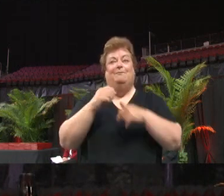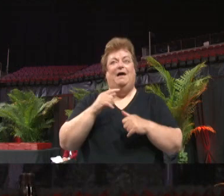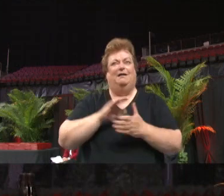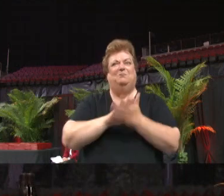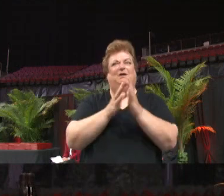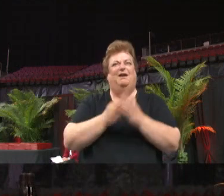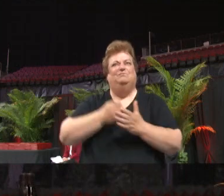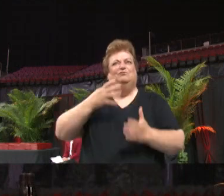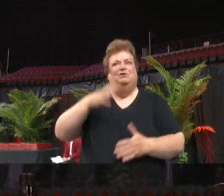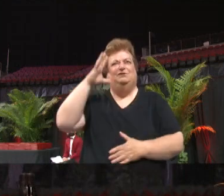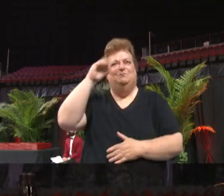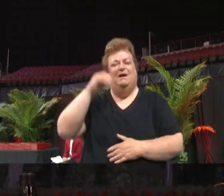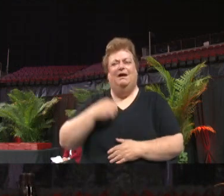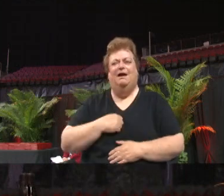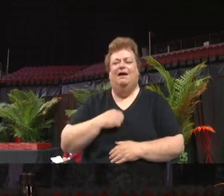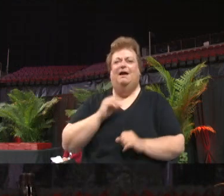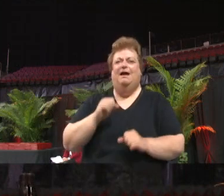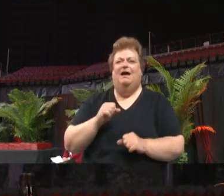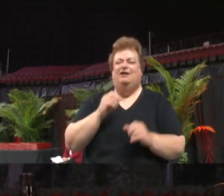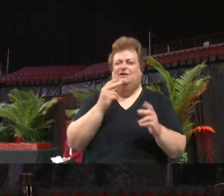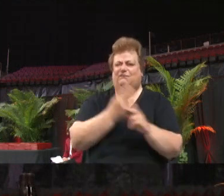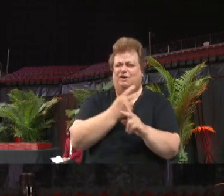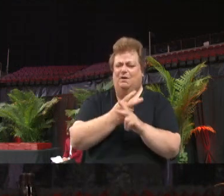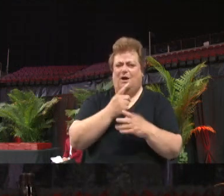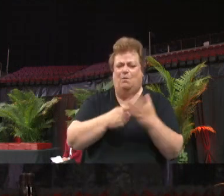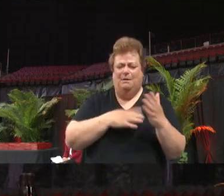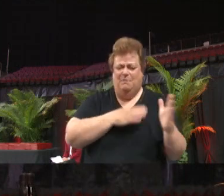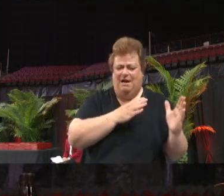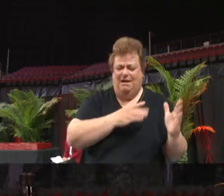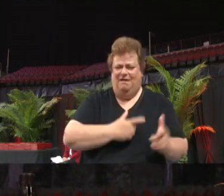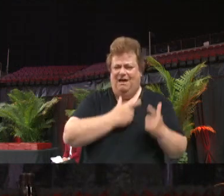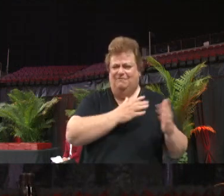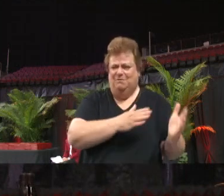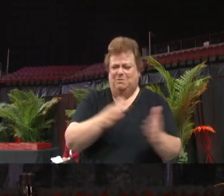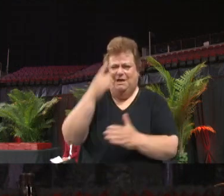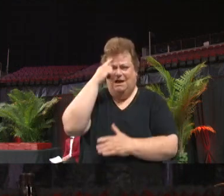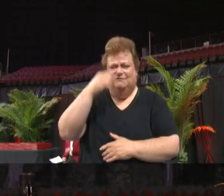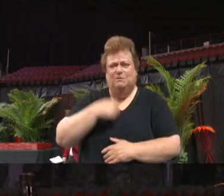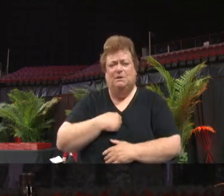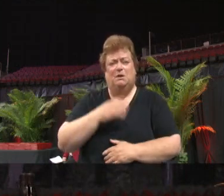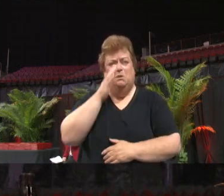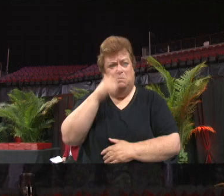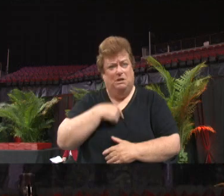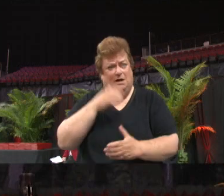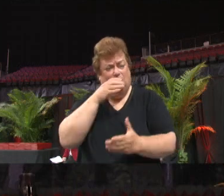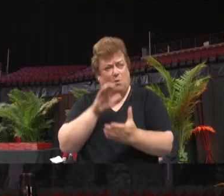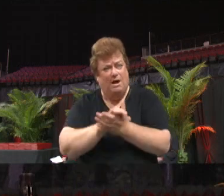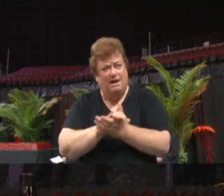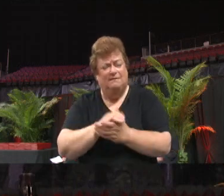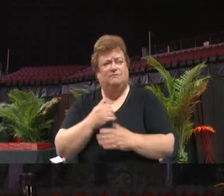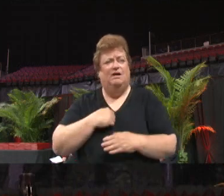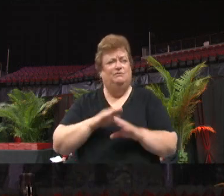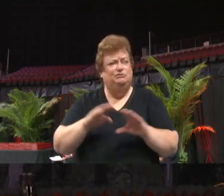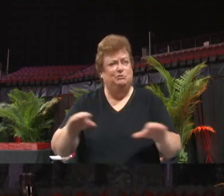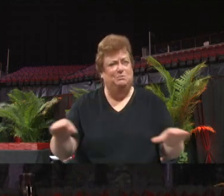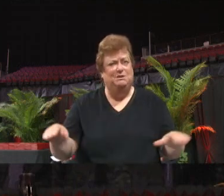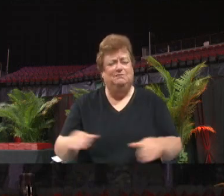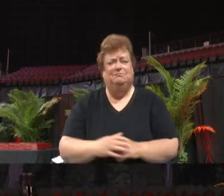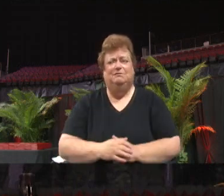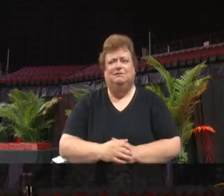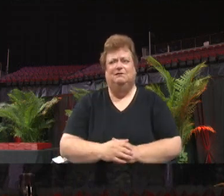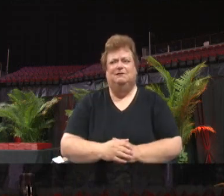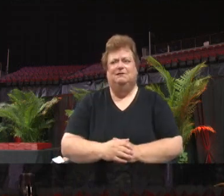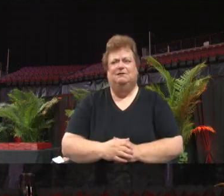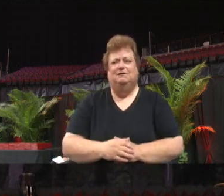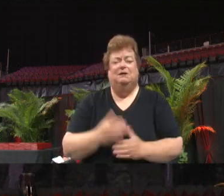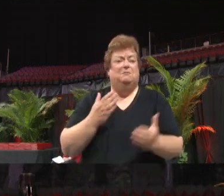I can figure out what my life has planned for me, what my future career will be, if I'll have a wife, if I'll have kids,